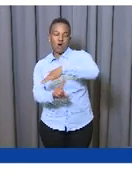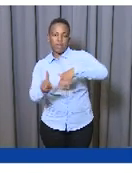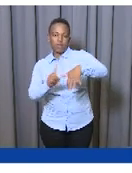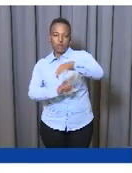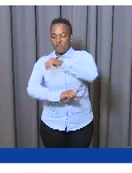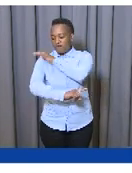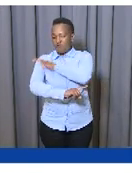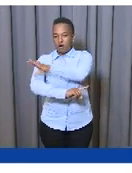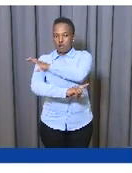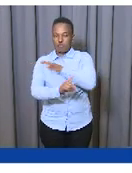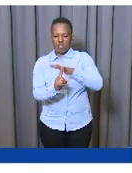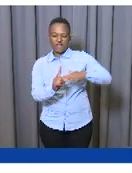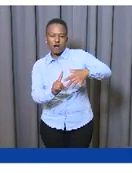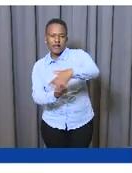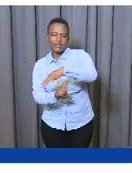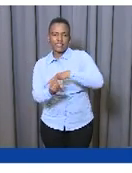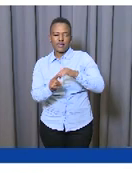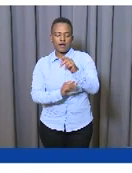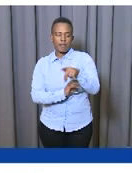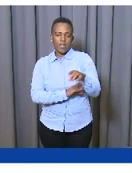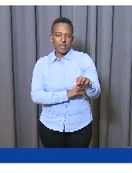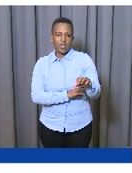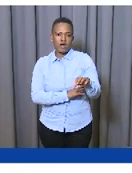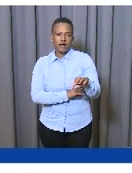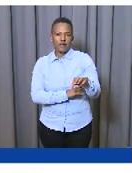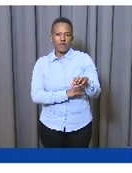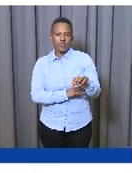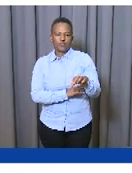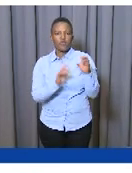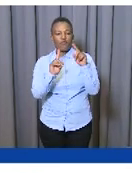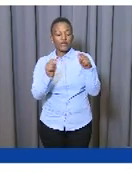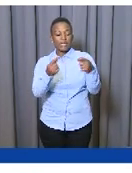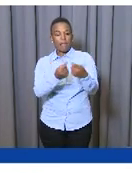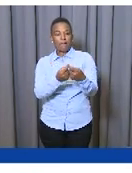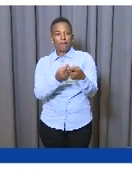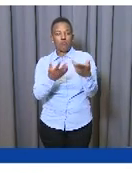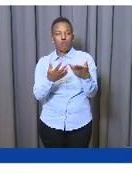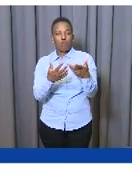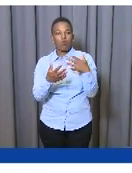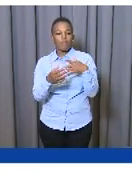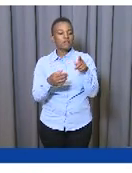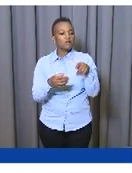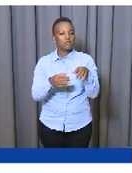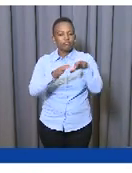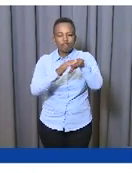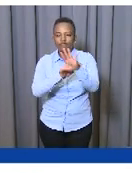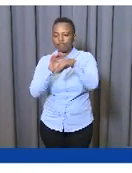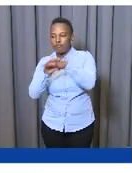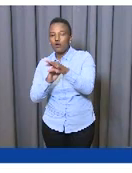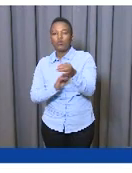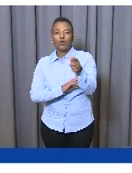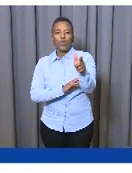environmental-related PPE for our environmental teams that have to go and decontaminate our